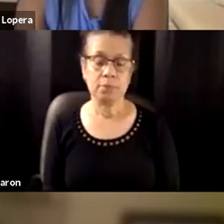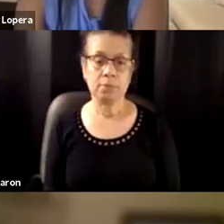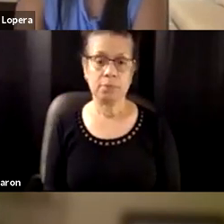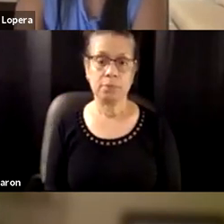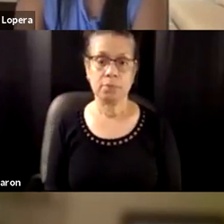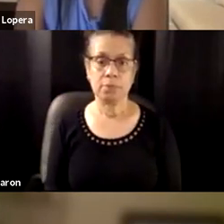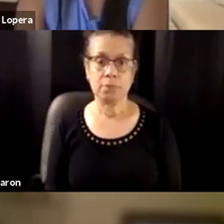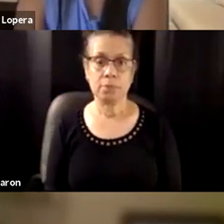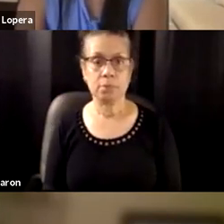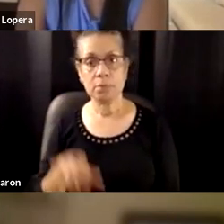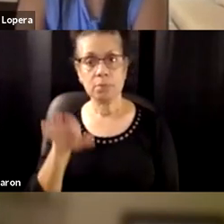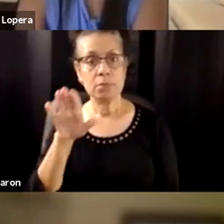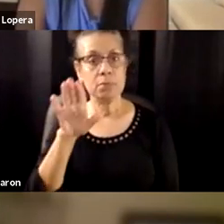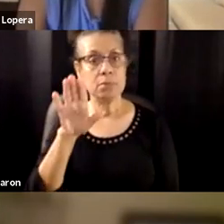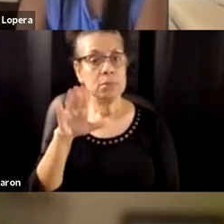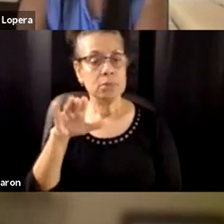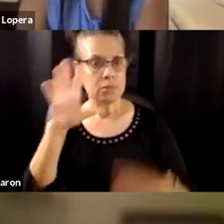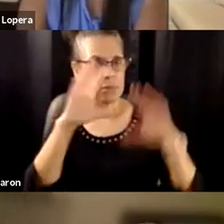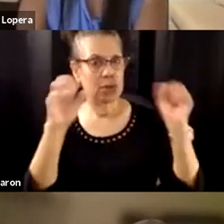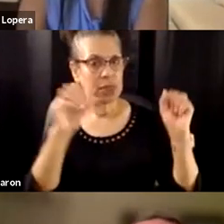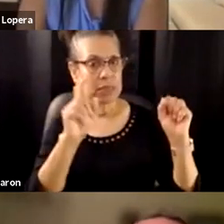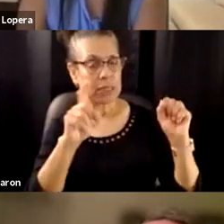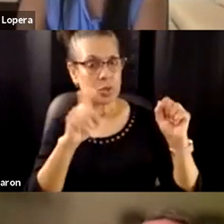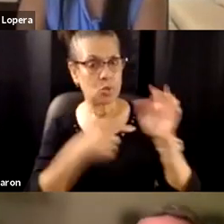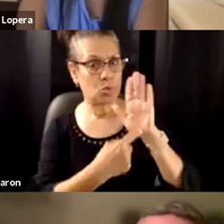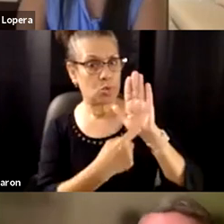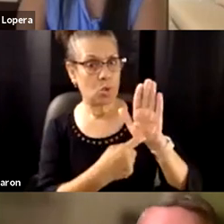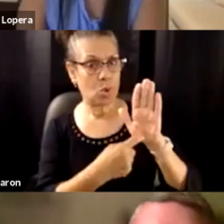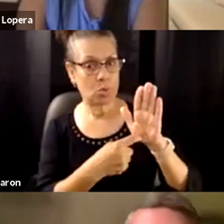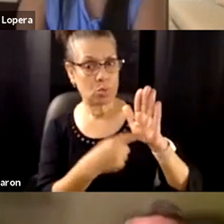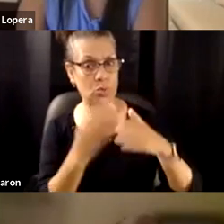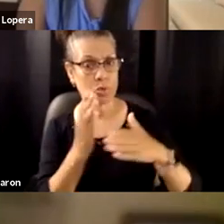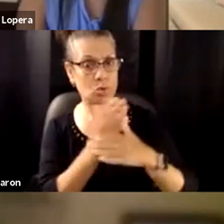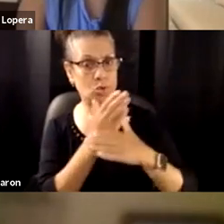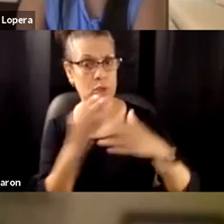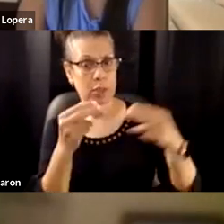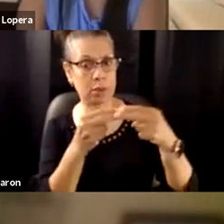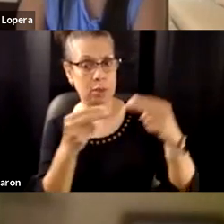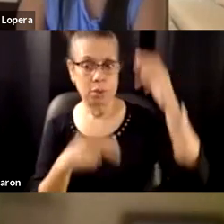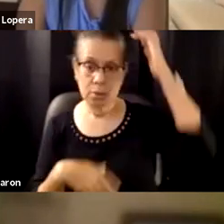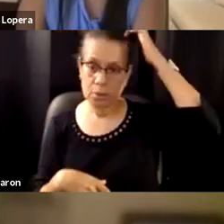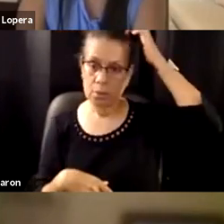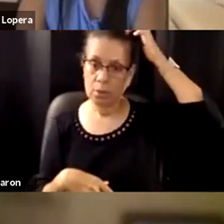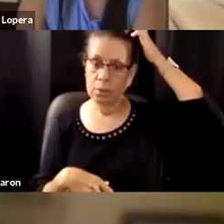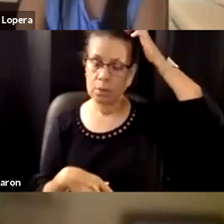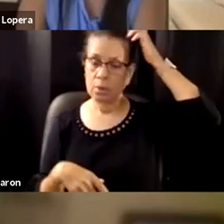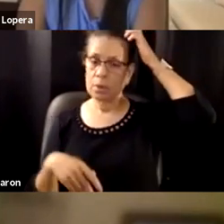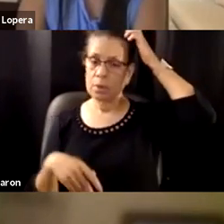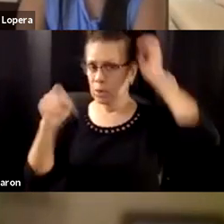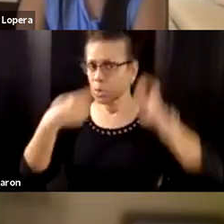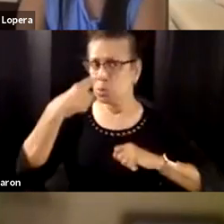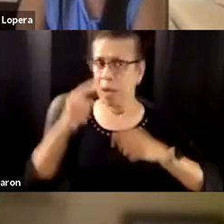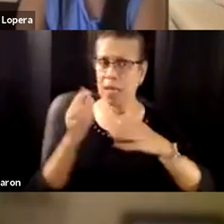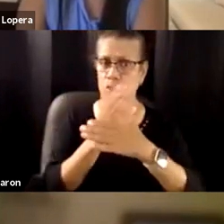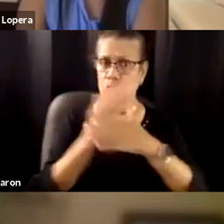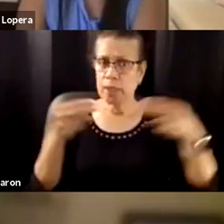nate are you able to um pull up your screen are you going to share it um yeah if you can share that